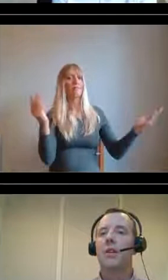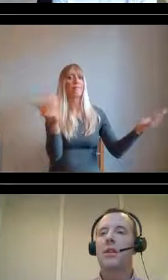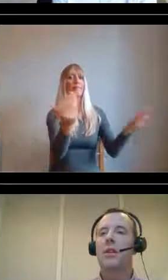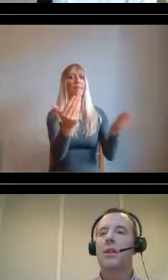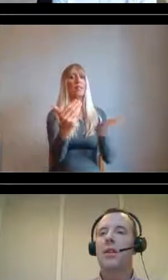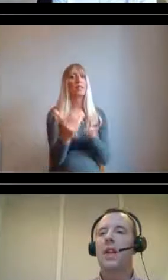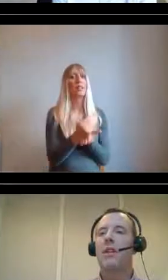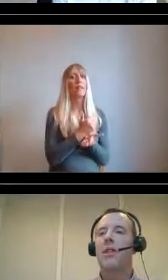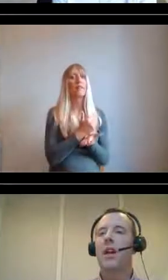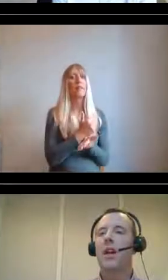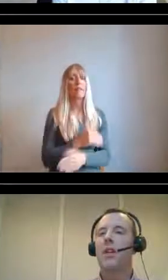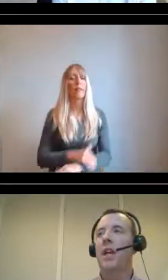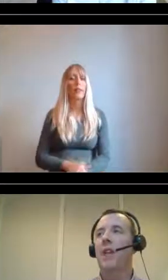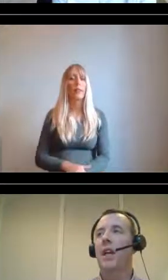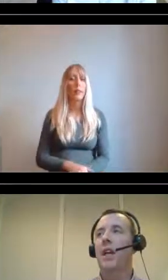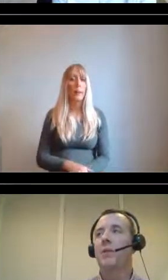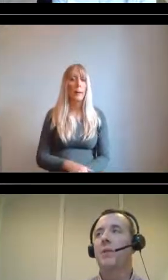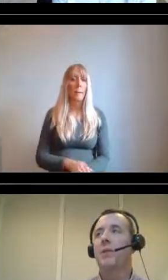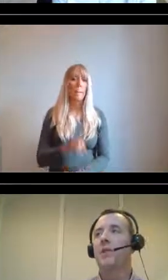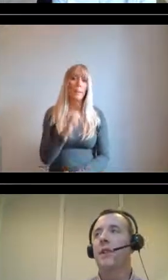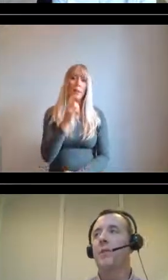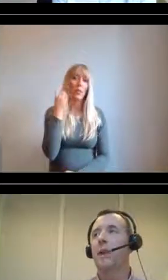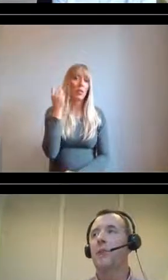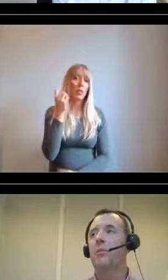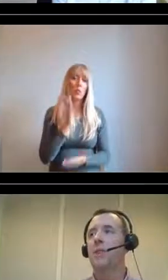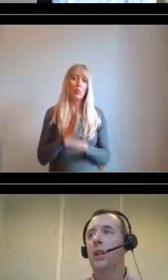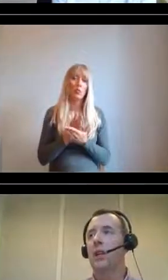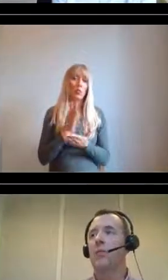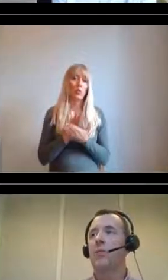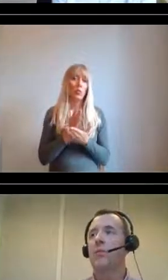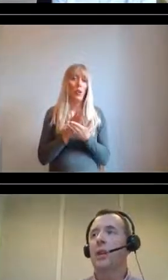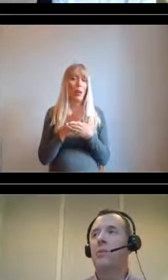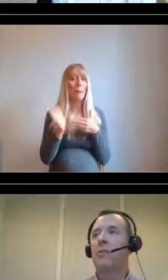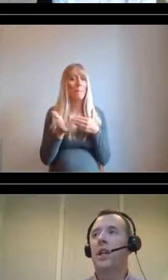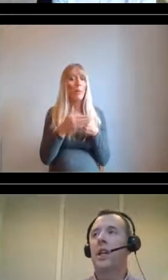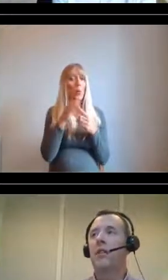So yeah, I think any more specifics about the